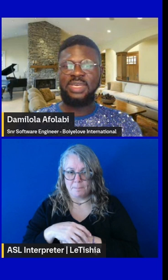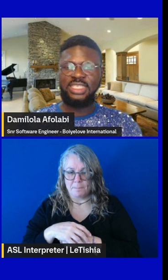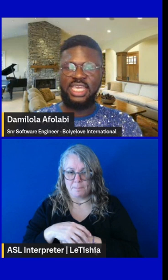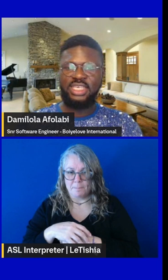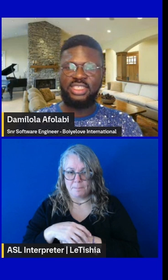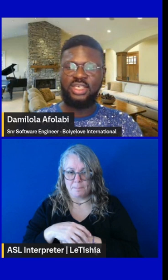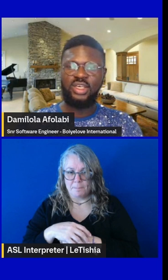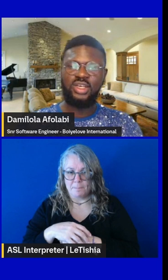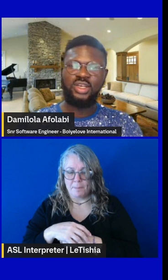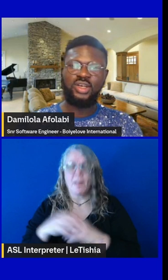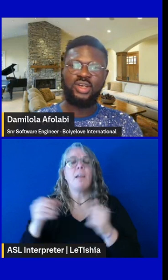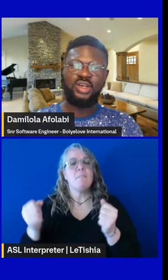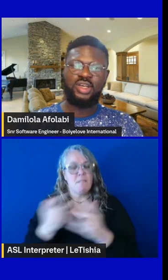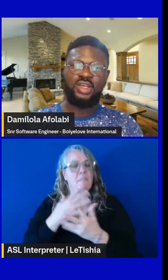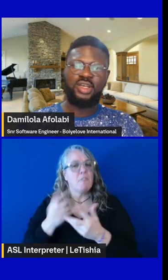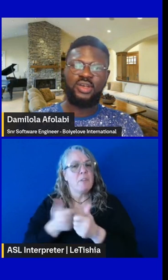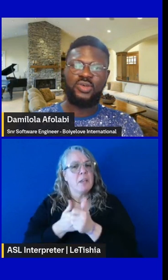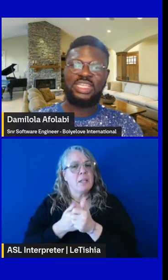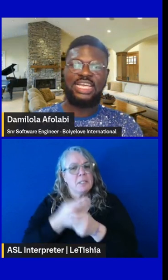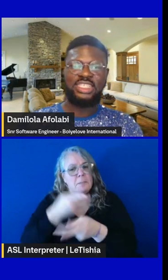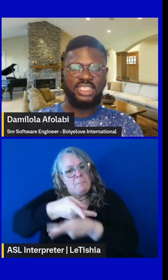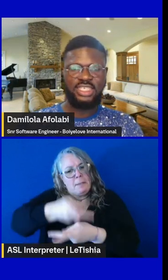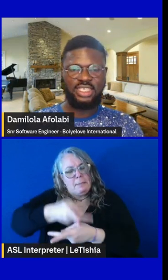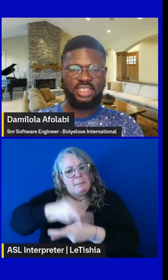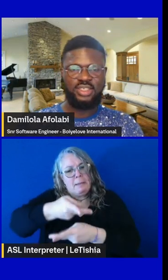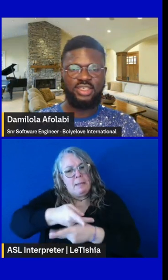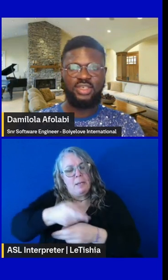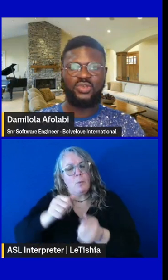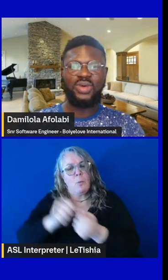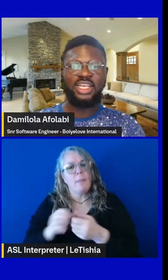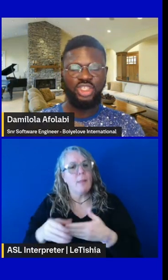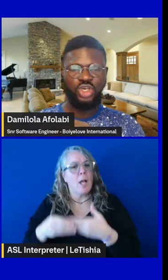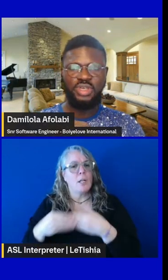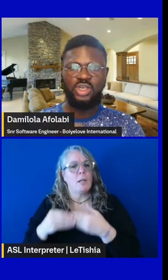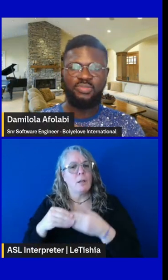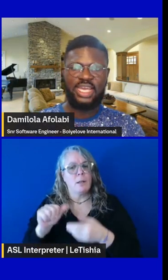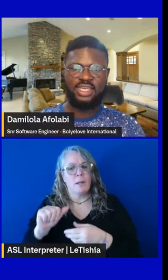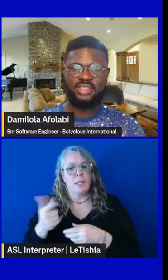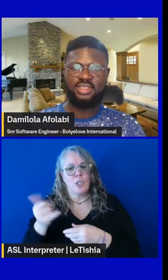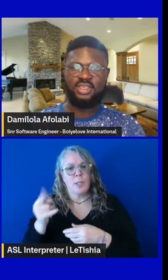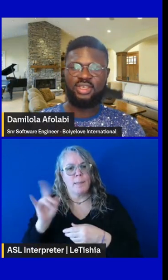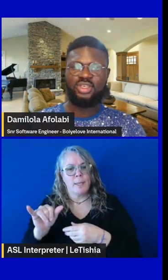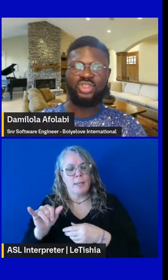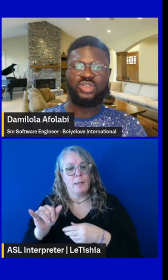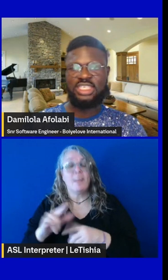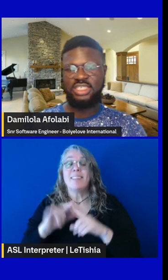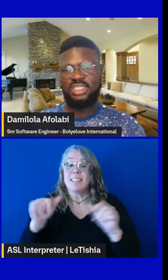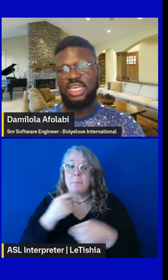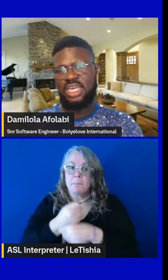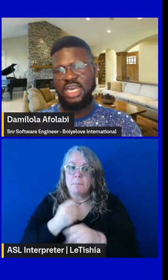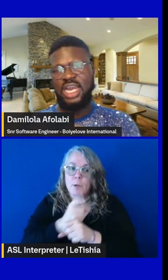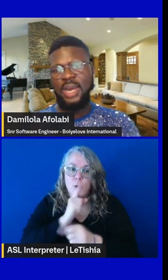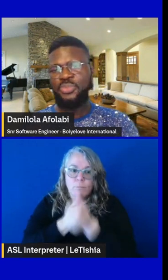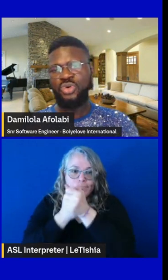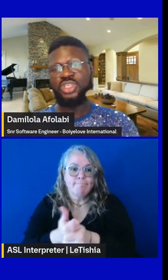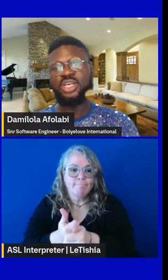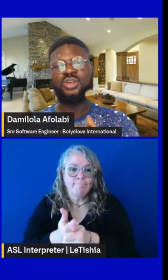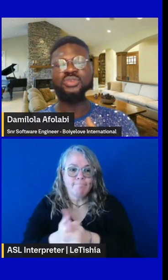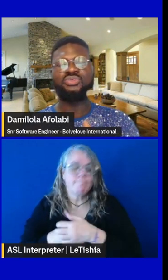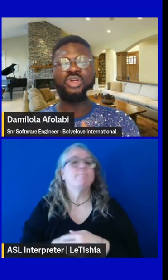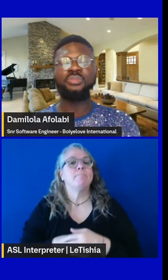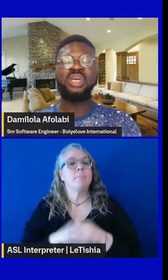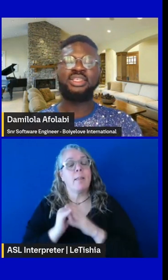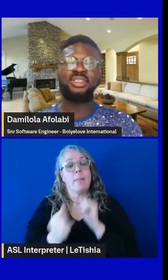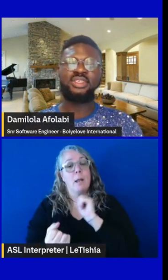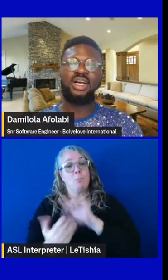everything is maintained with agility while ensuring compliance. So this approach